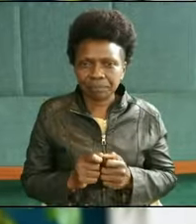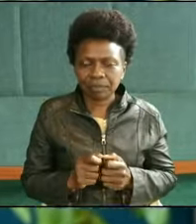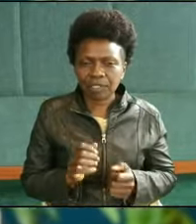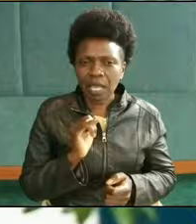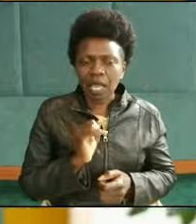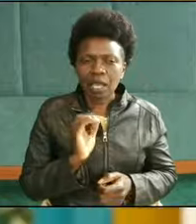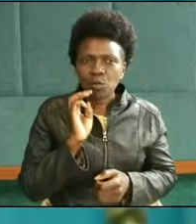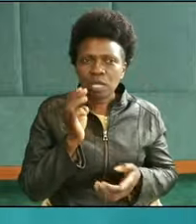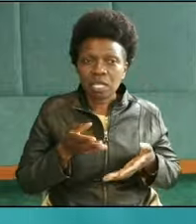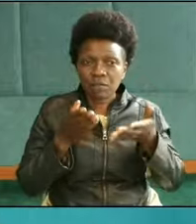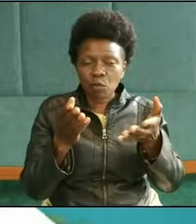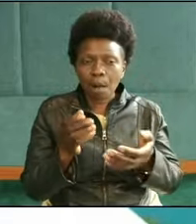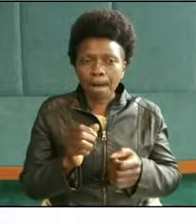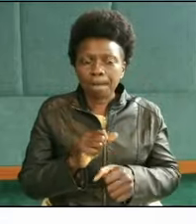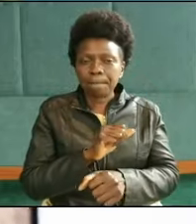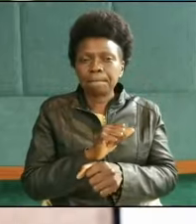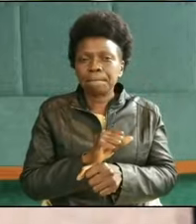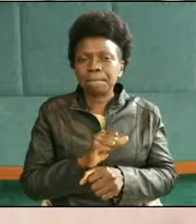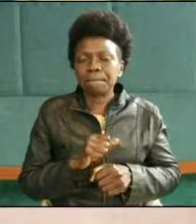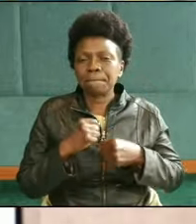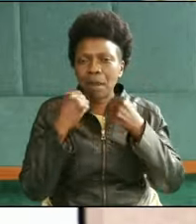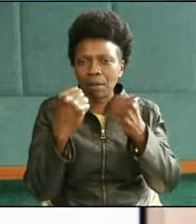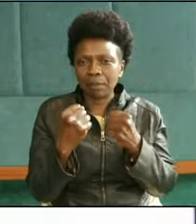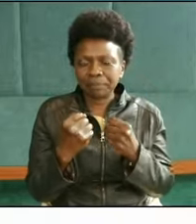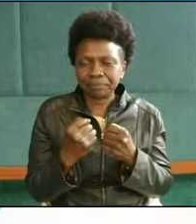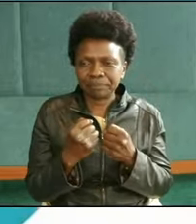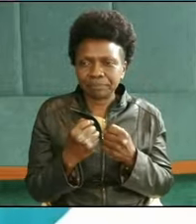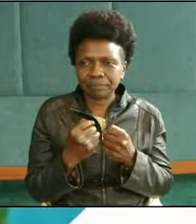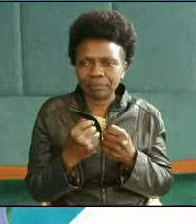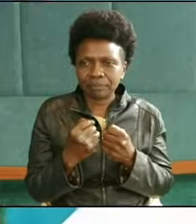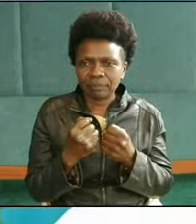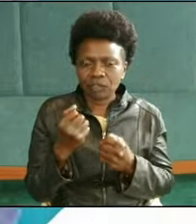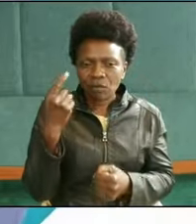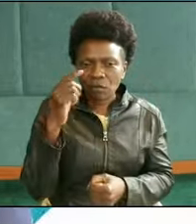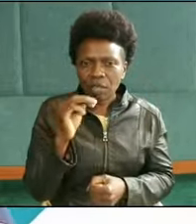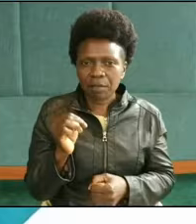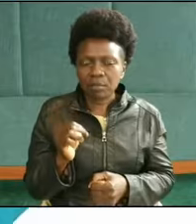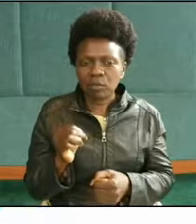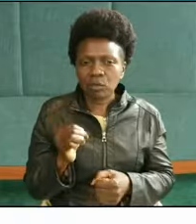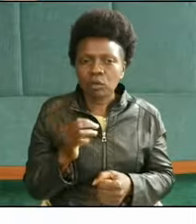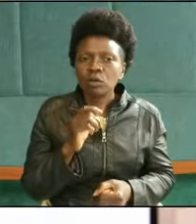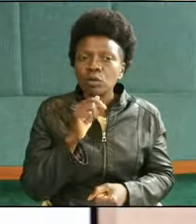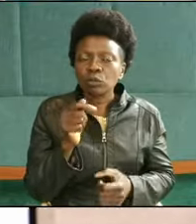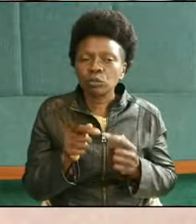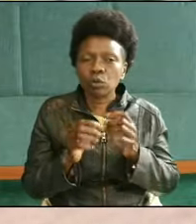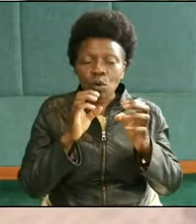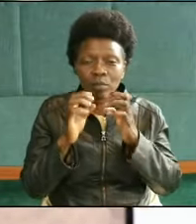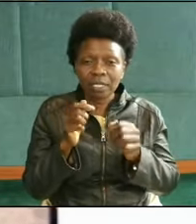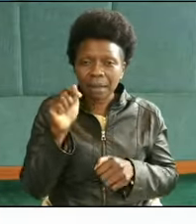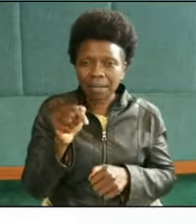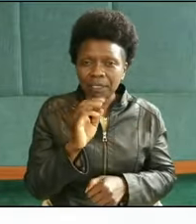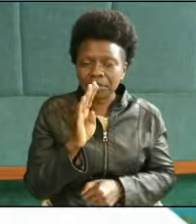I will give you power. But only that for him not to complain, there must